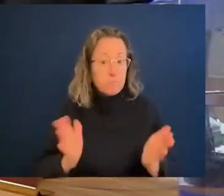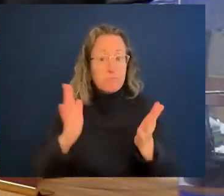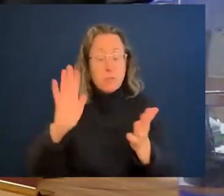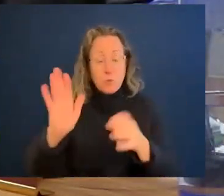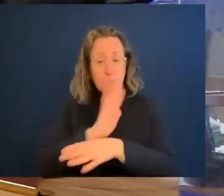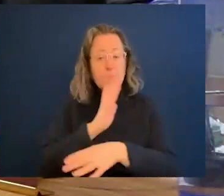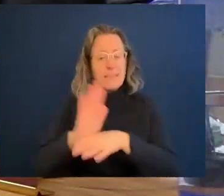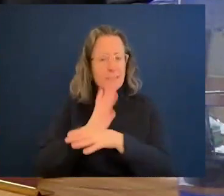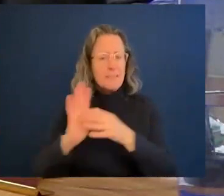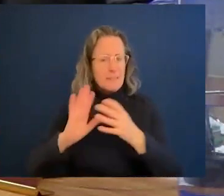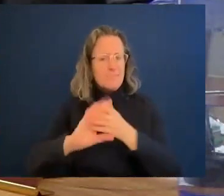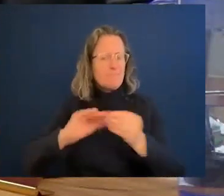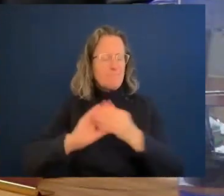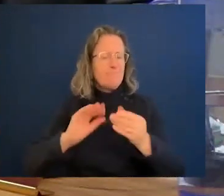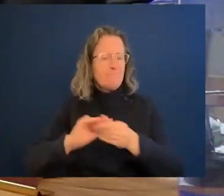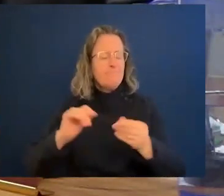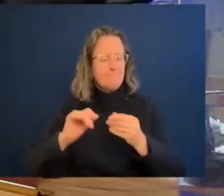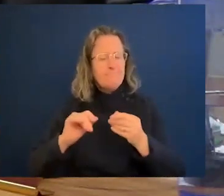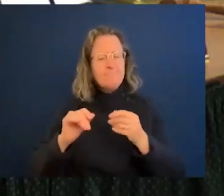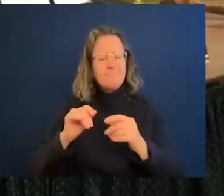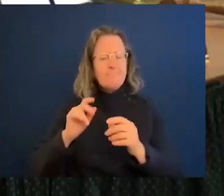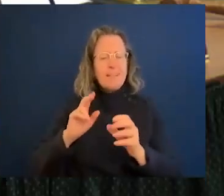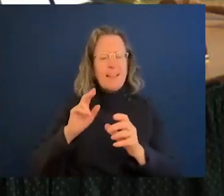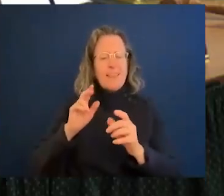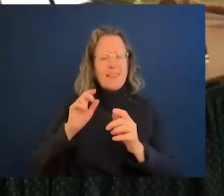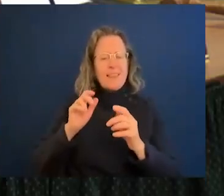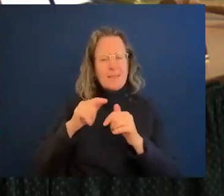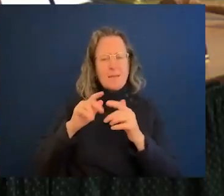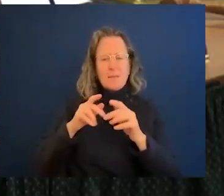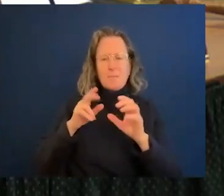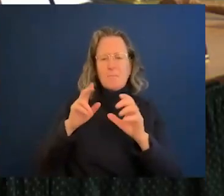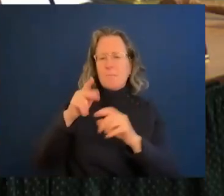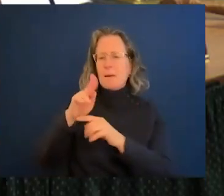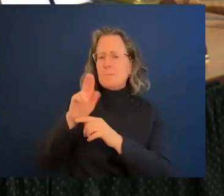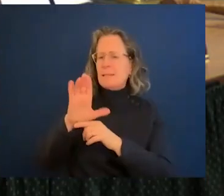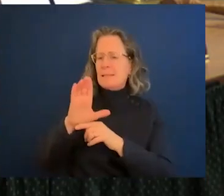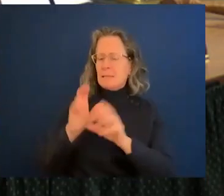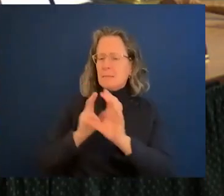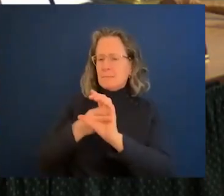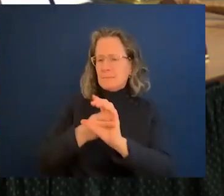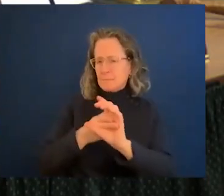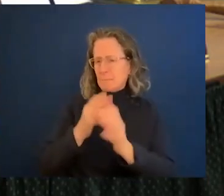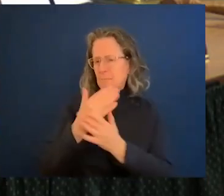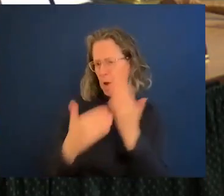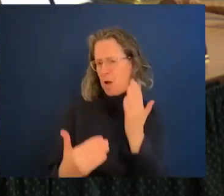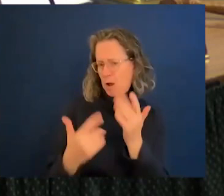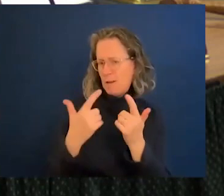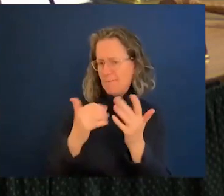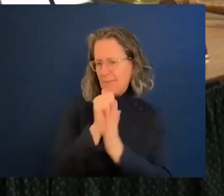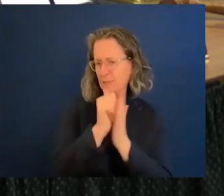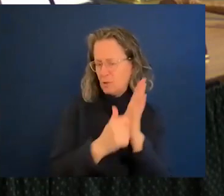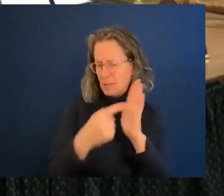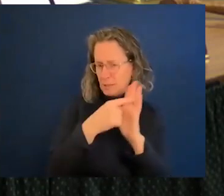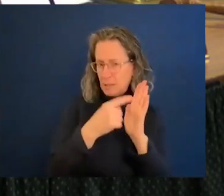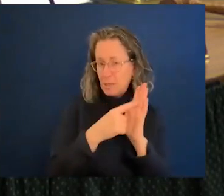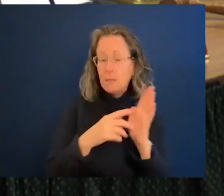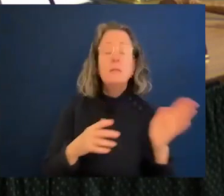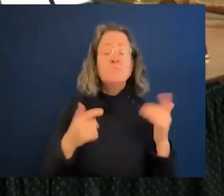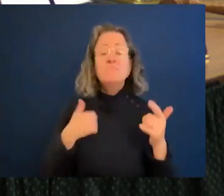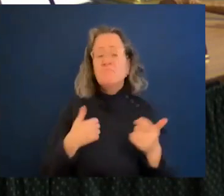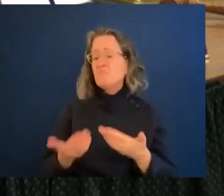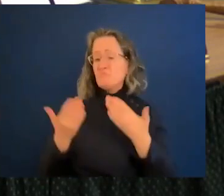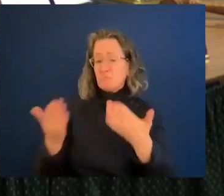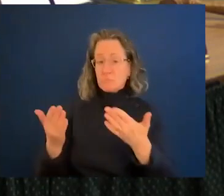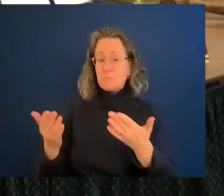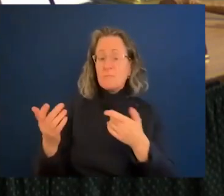uh and appreciating that I think what I'd like to do in the future is if we do put any new ones on the consent agenda that we contact them and let them know